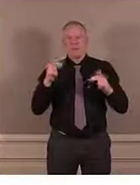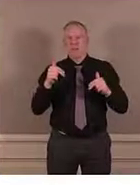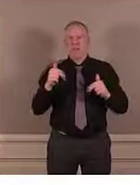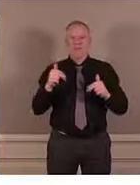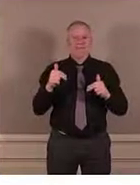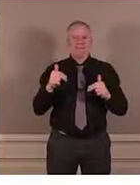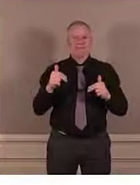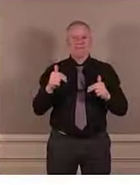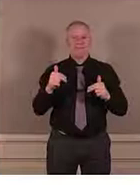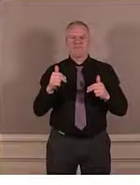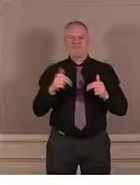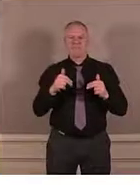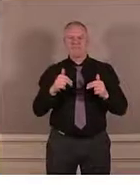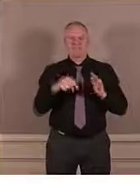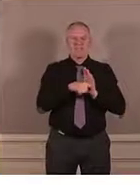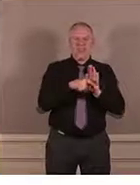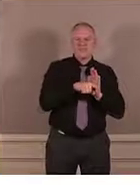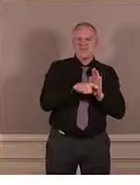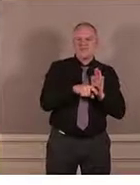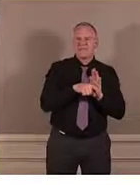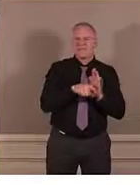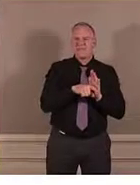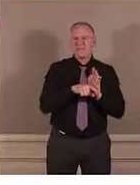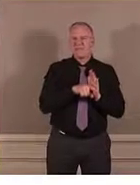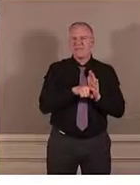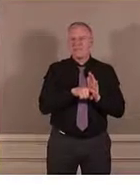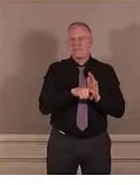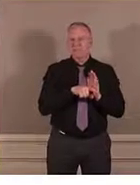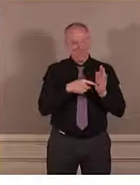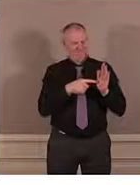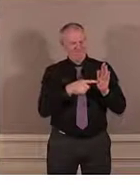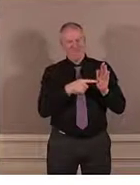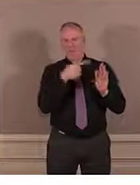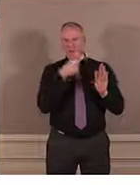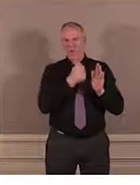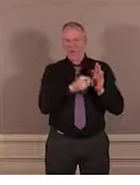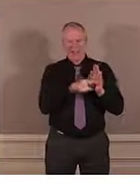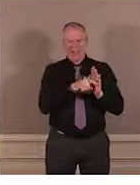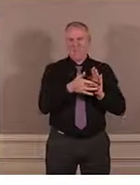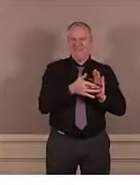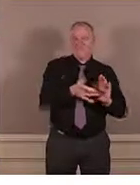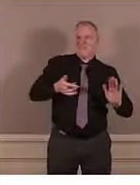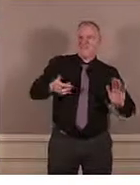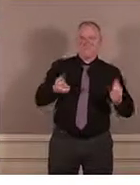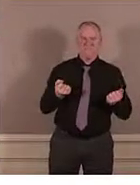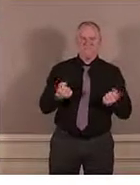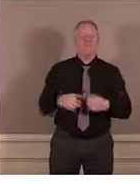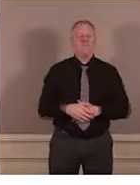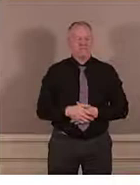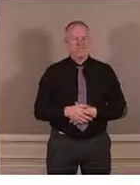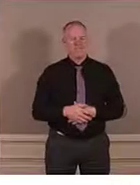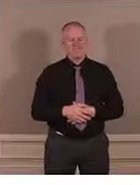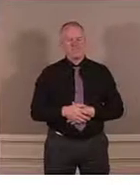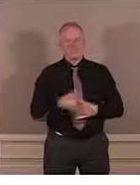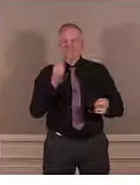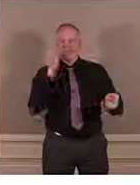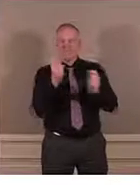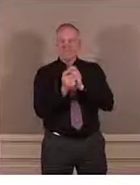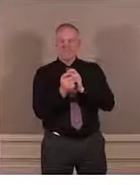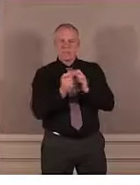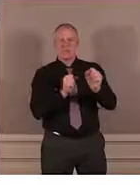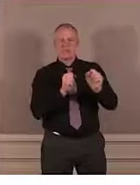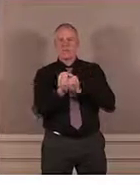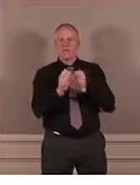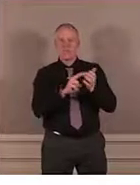speaks of a deficit model just really needs to be avoided completely. And it redefines the service